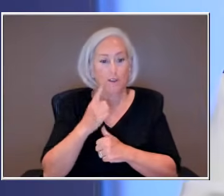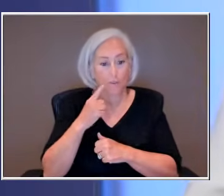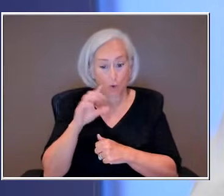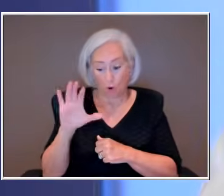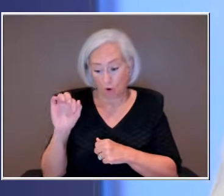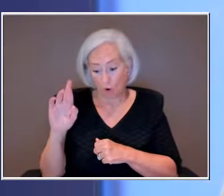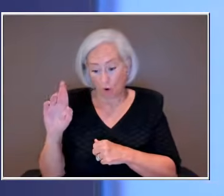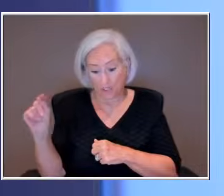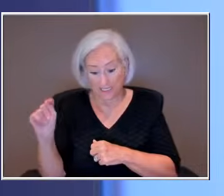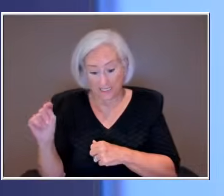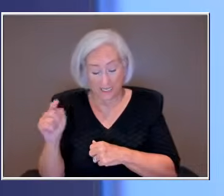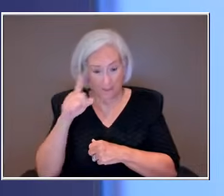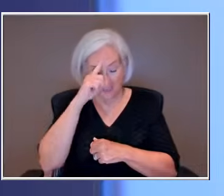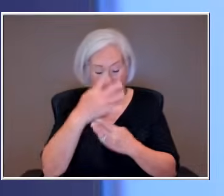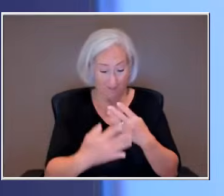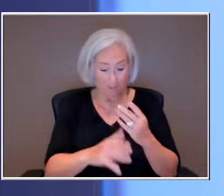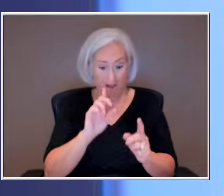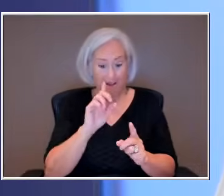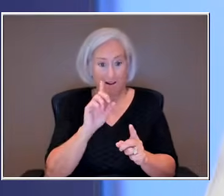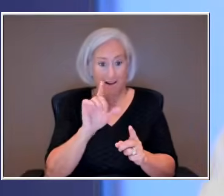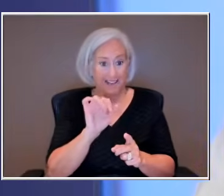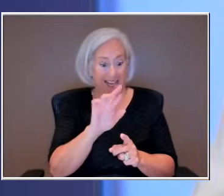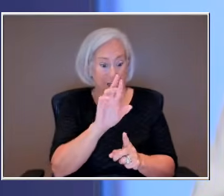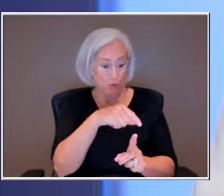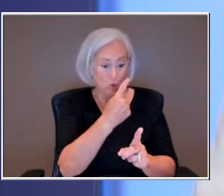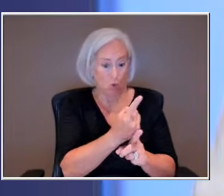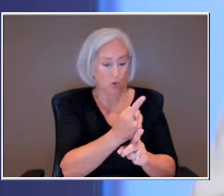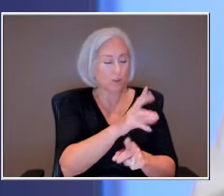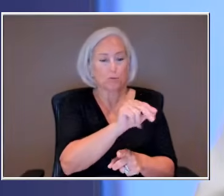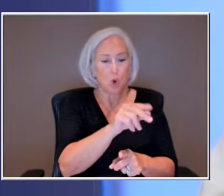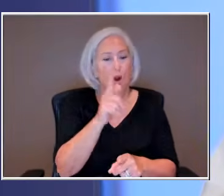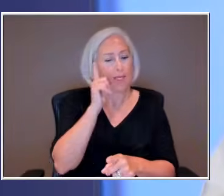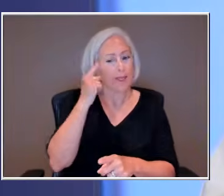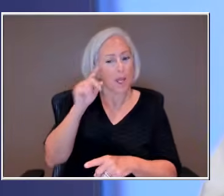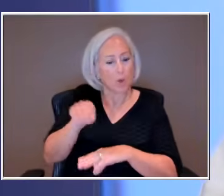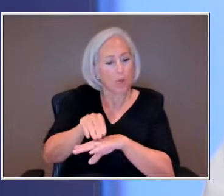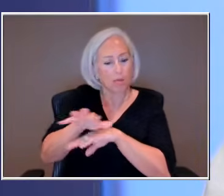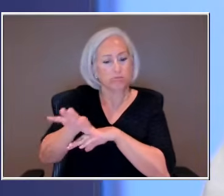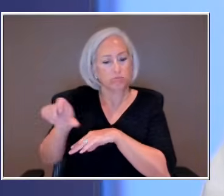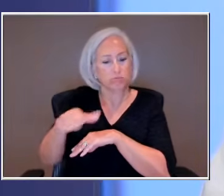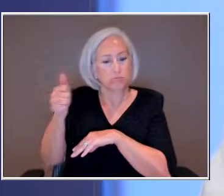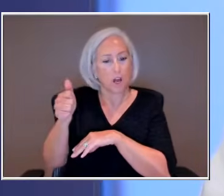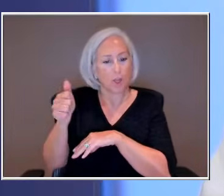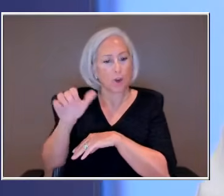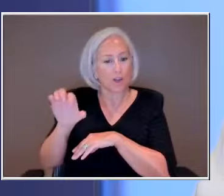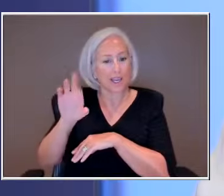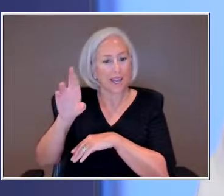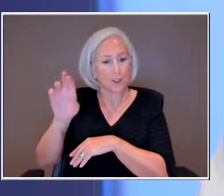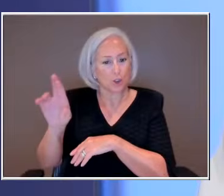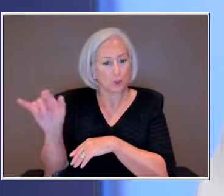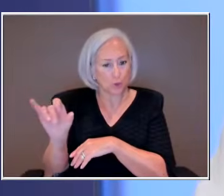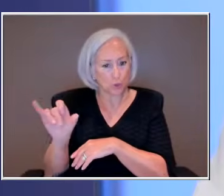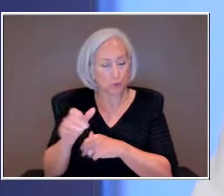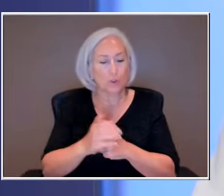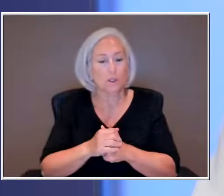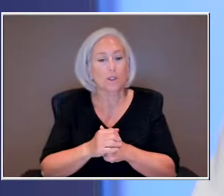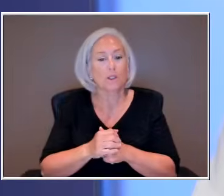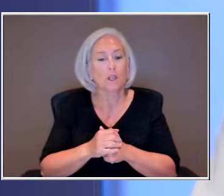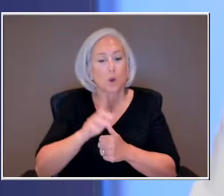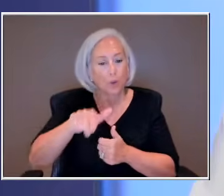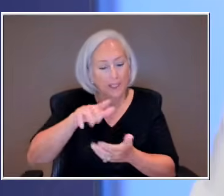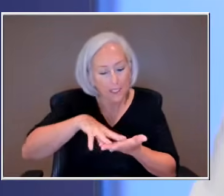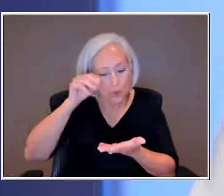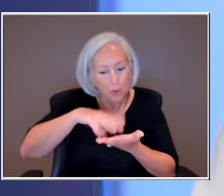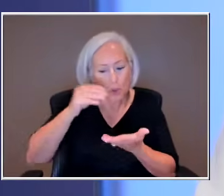blood cancer. It will be also to solid cancers. I think the biggest takeaway is that we have to learn more about the CAR T cell. We have our own Congress,